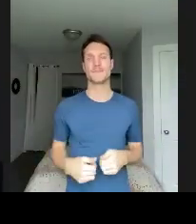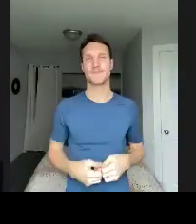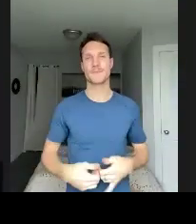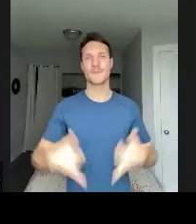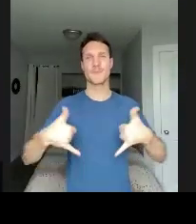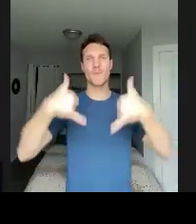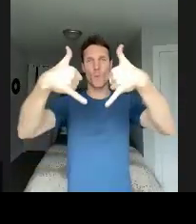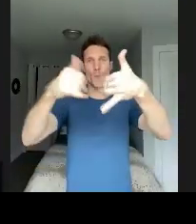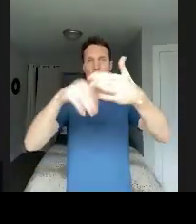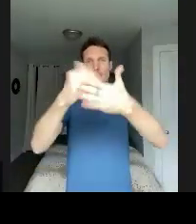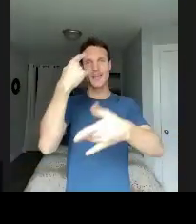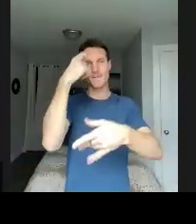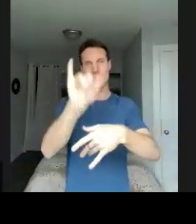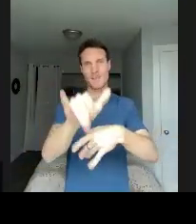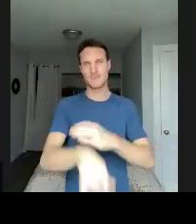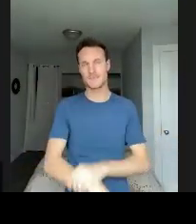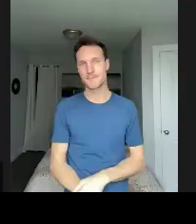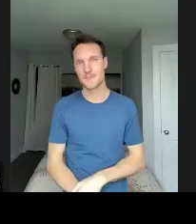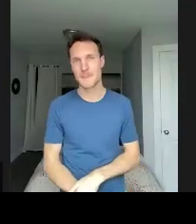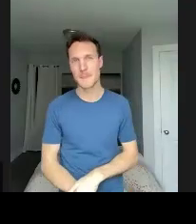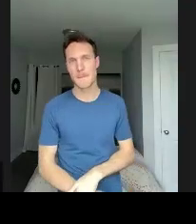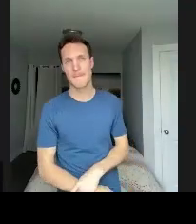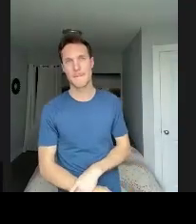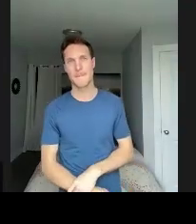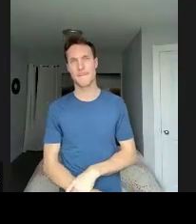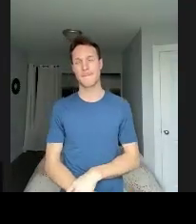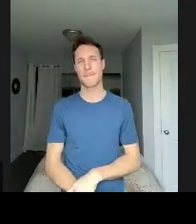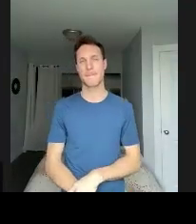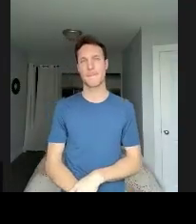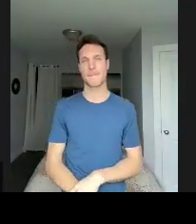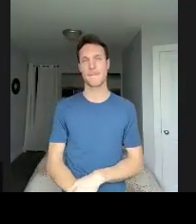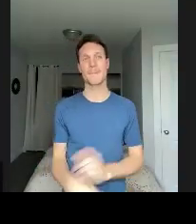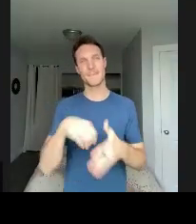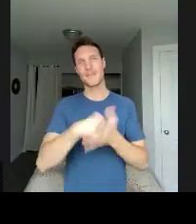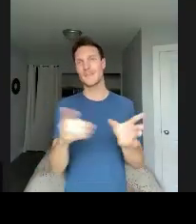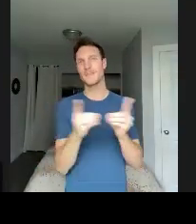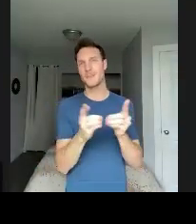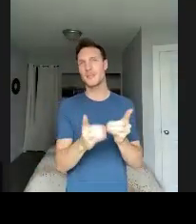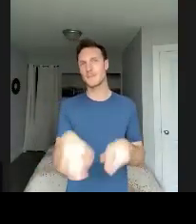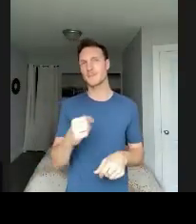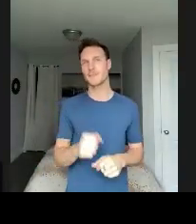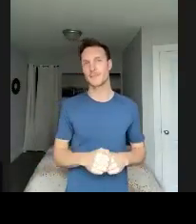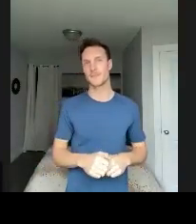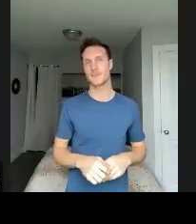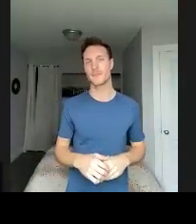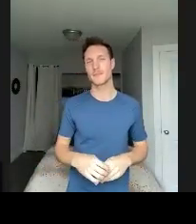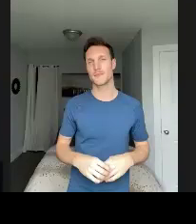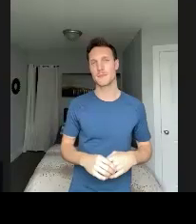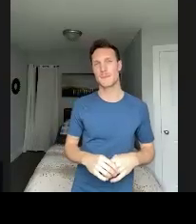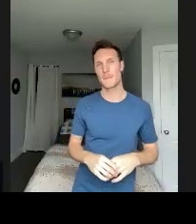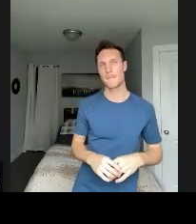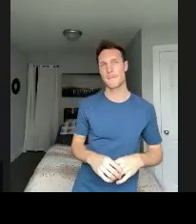we'll hopefully have some more information in this meeting, the next bi-monthly meeting.